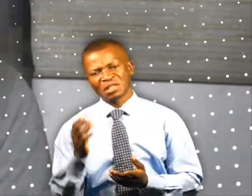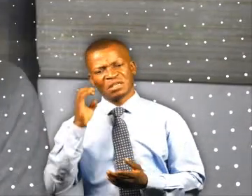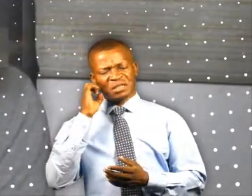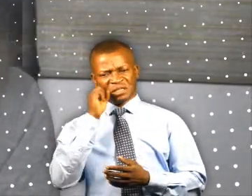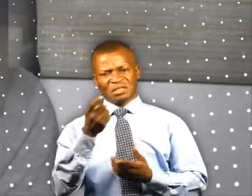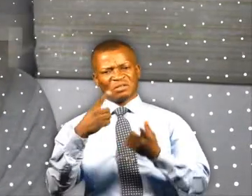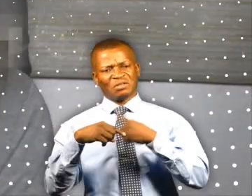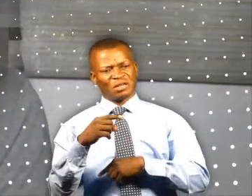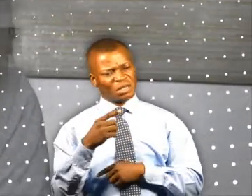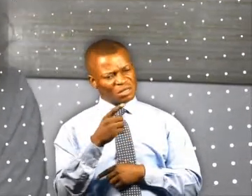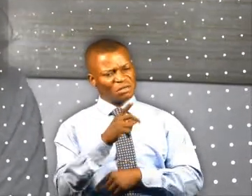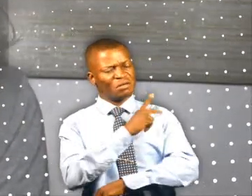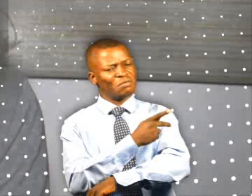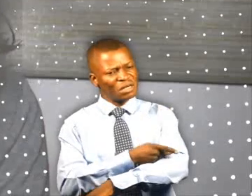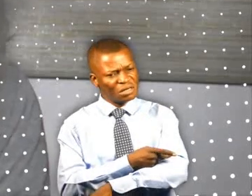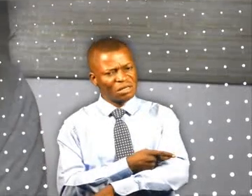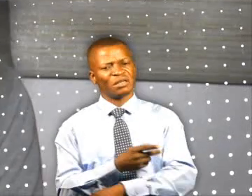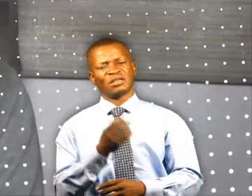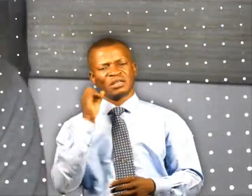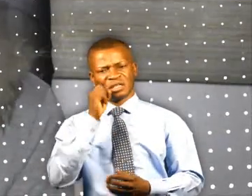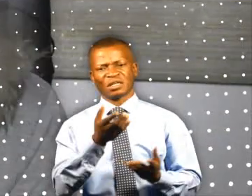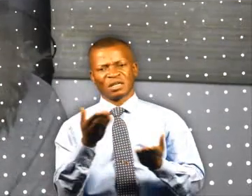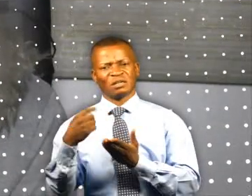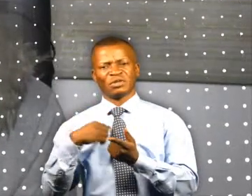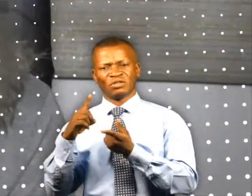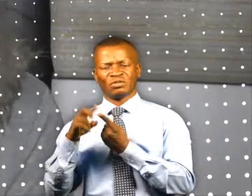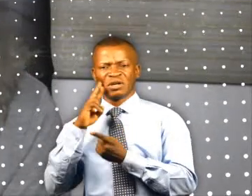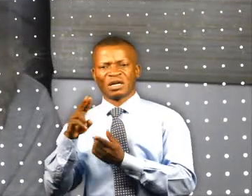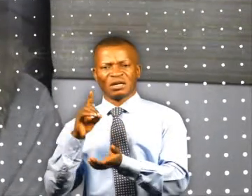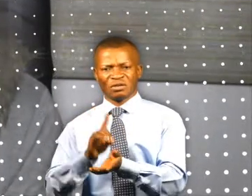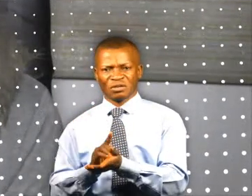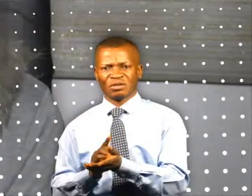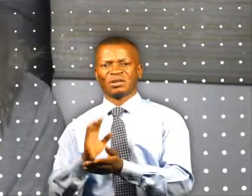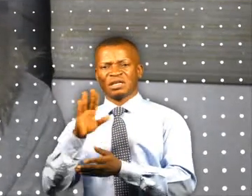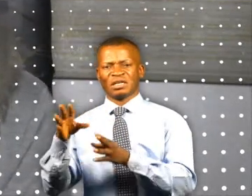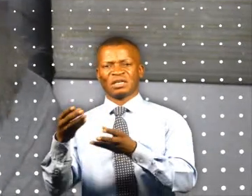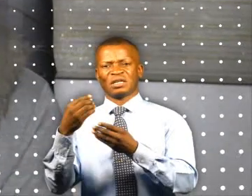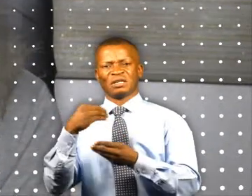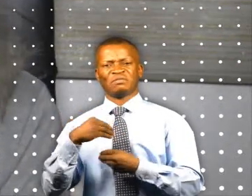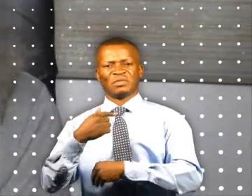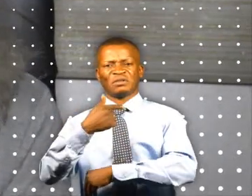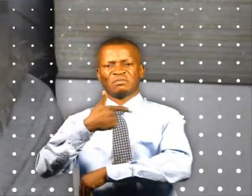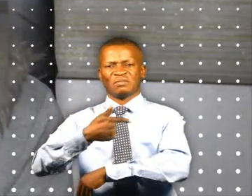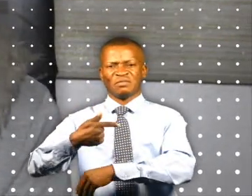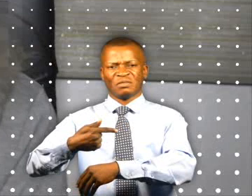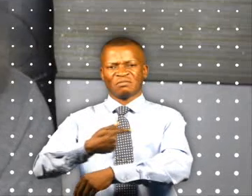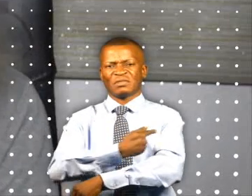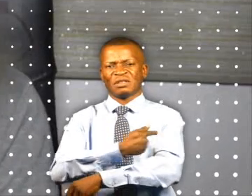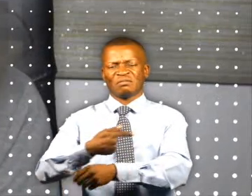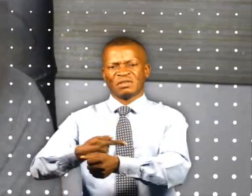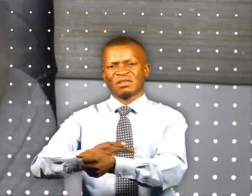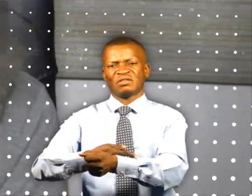She came and tells me. She said that I'm pregnant. So she took me to her doctor, then gave me